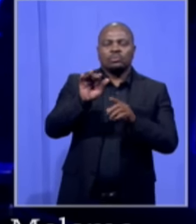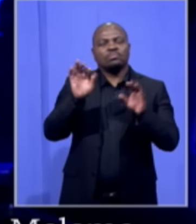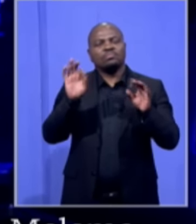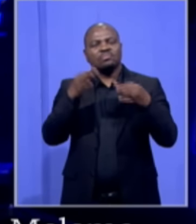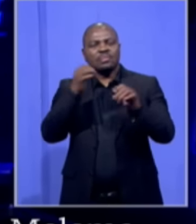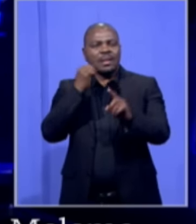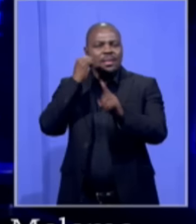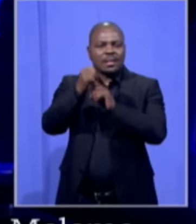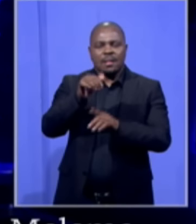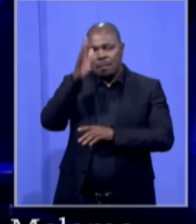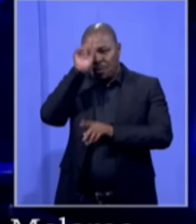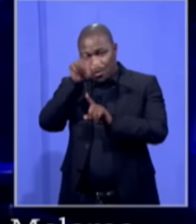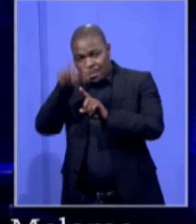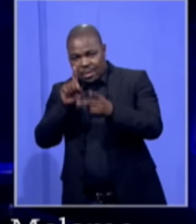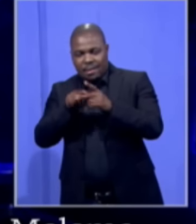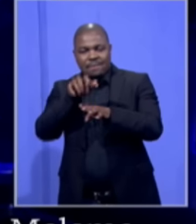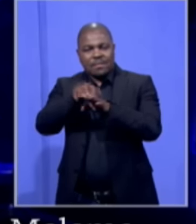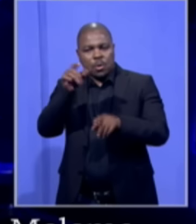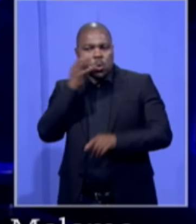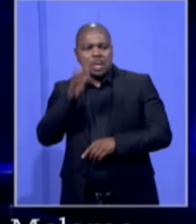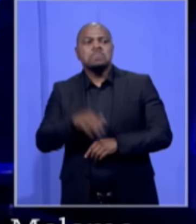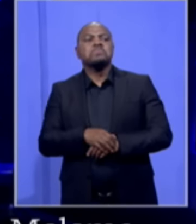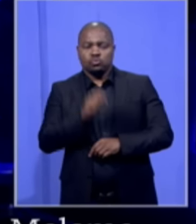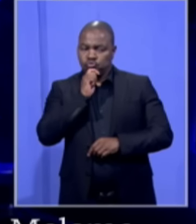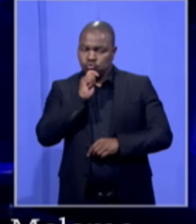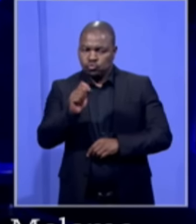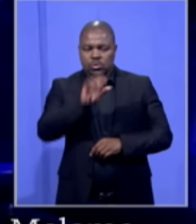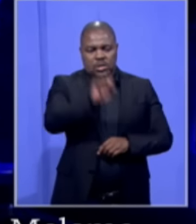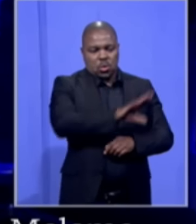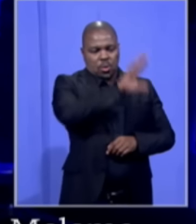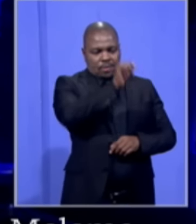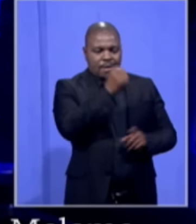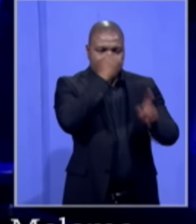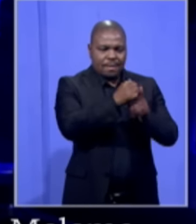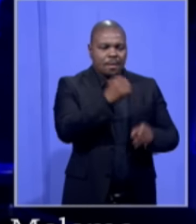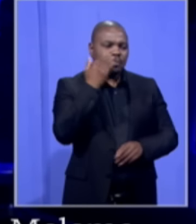jaaka bosupi jwa dipolao tsa mogoso tsa basweu mo nageng.